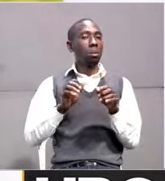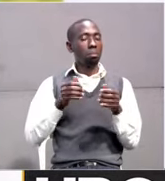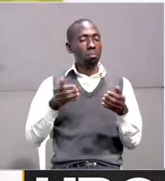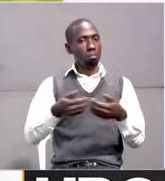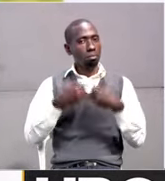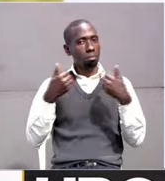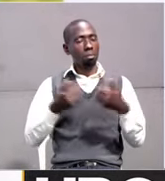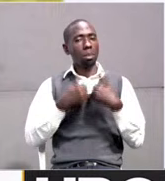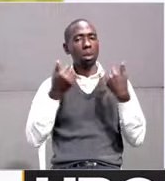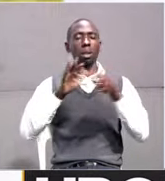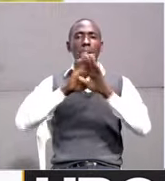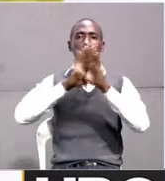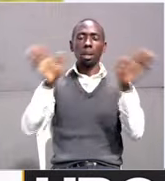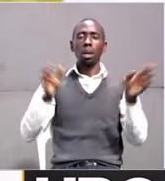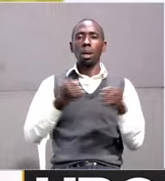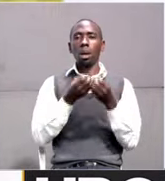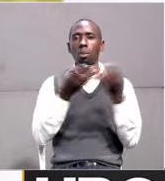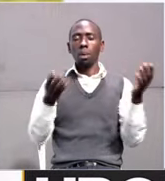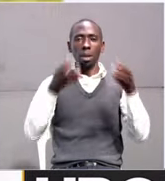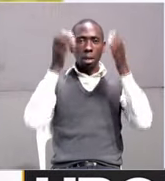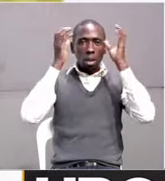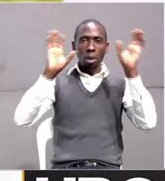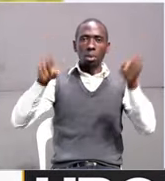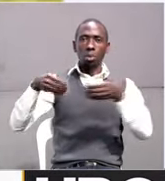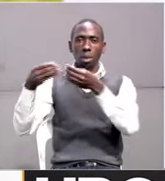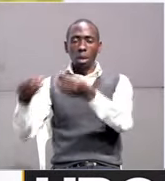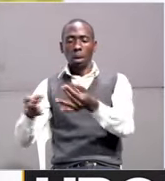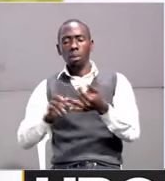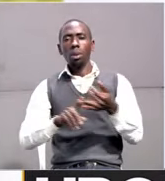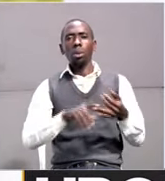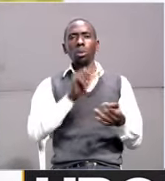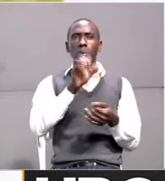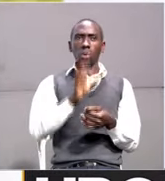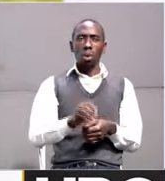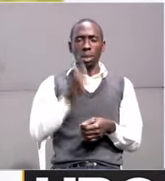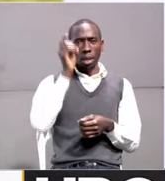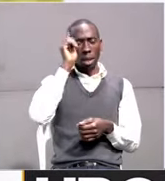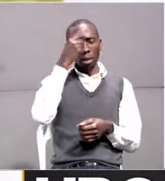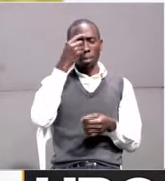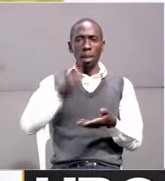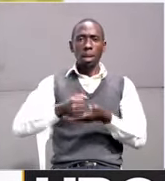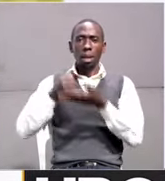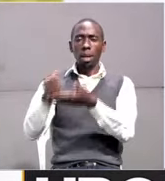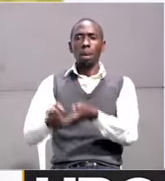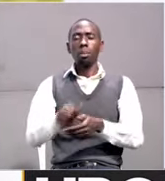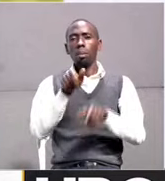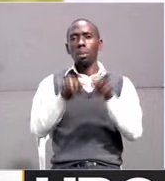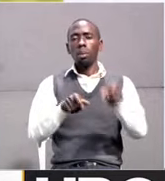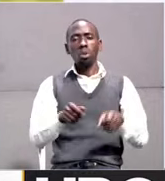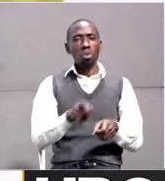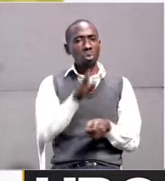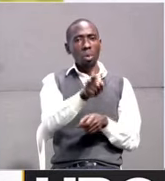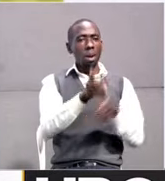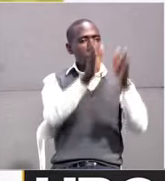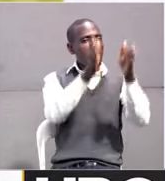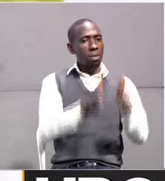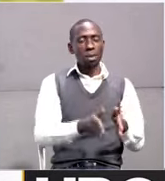you how many cows we gave them, how many what. So it is the government which can help these people, not you,